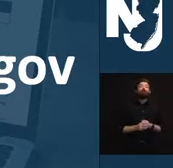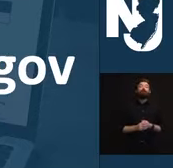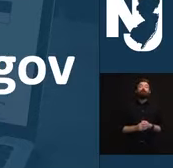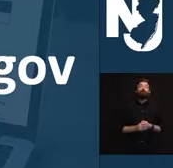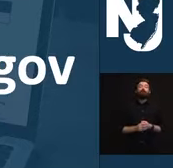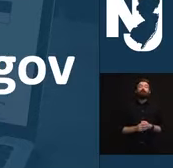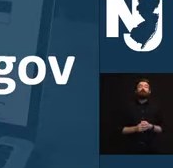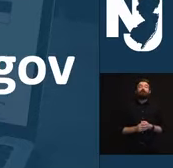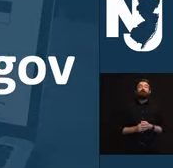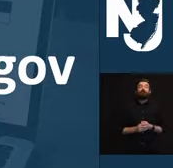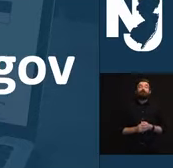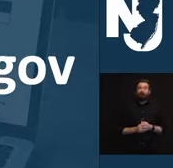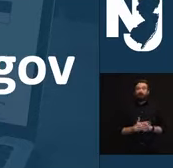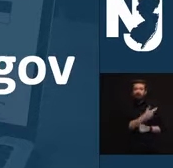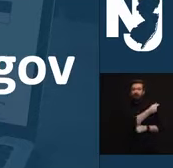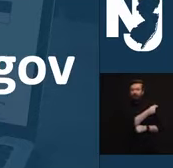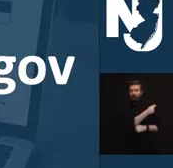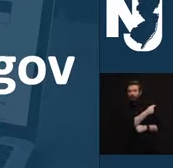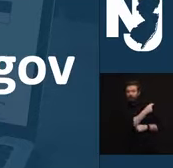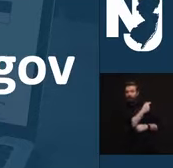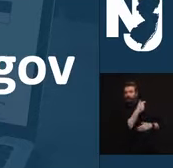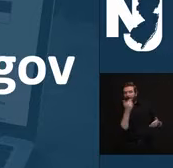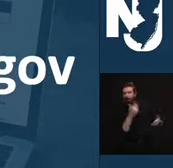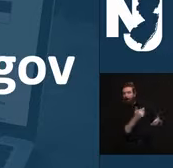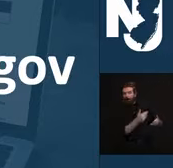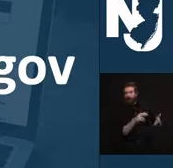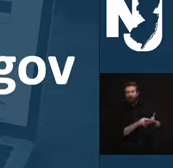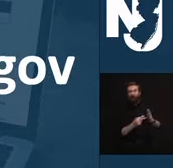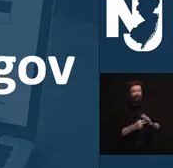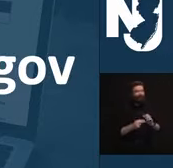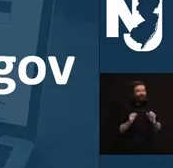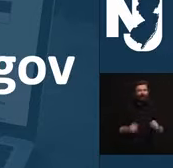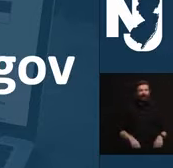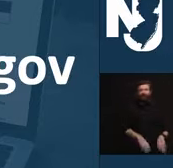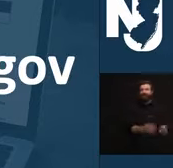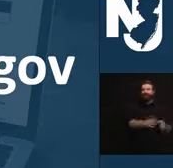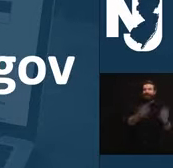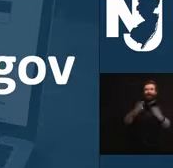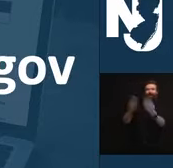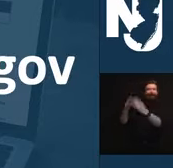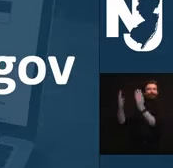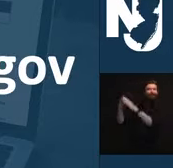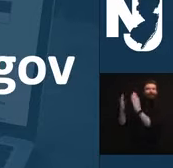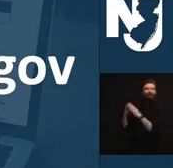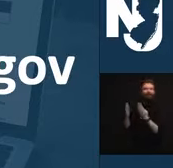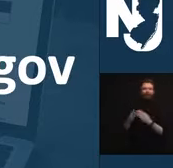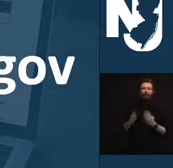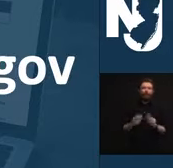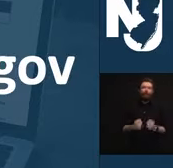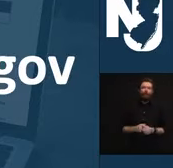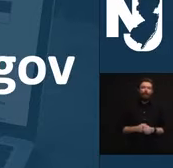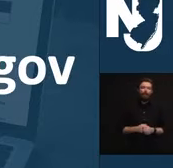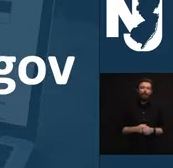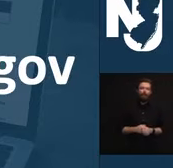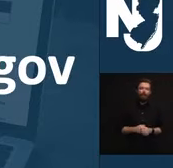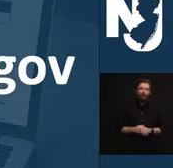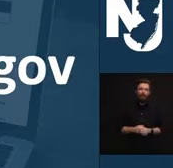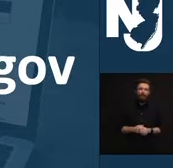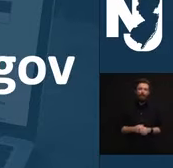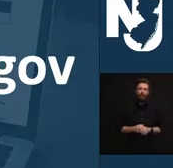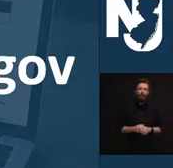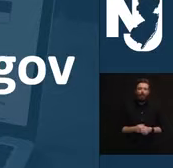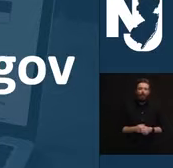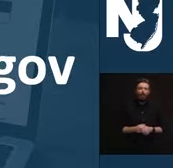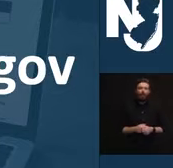all restrictions or lift every advisory. COVID isn't going to simply vanish just because there are vaccine doses